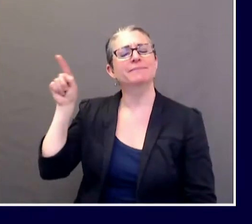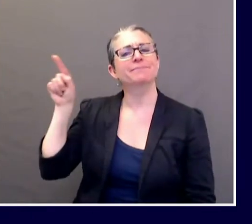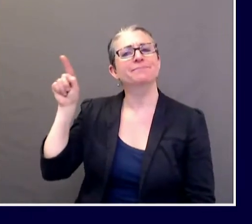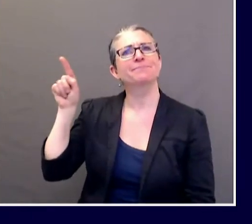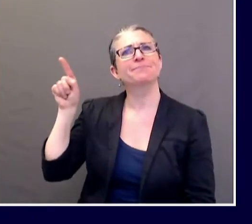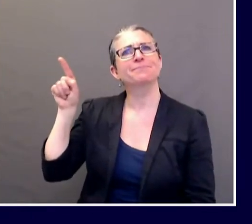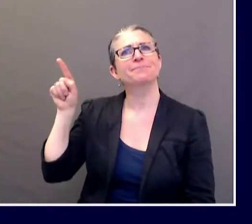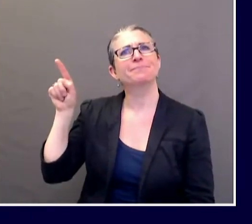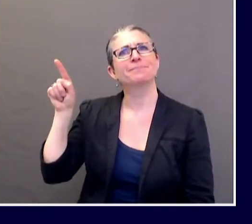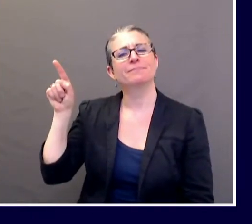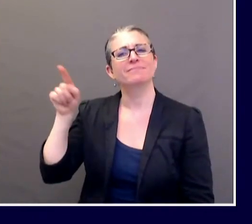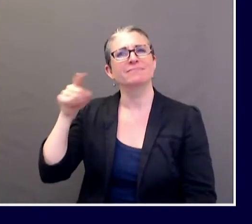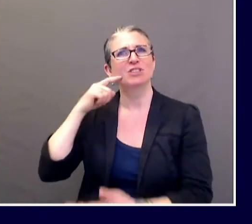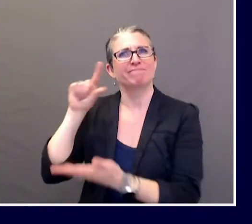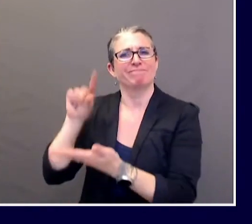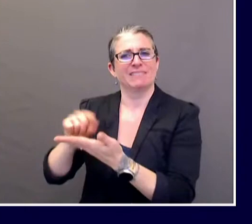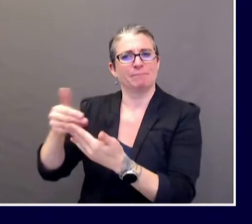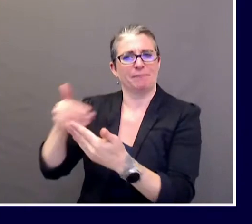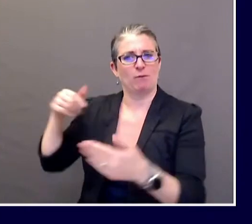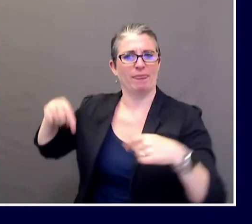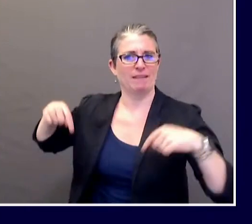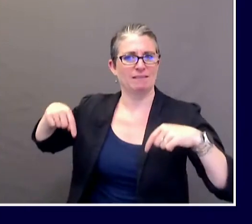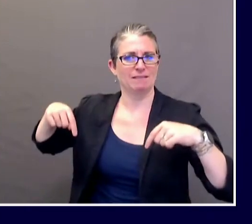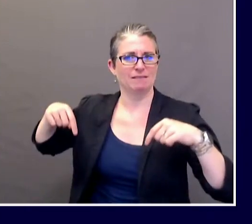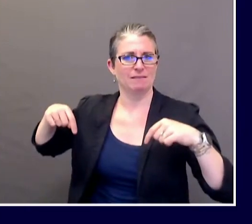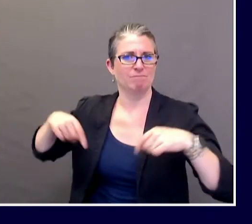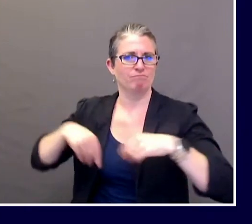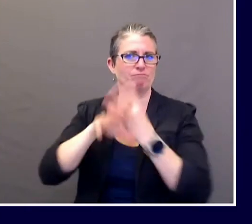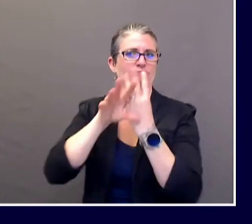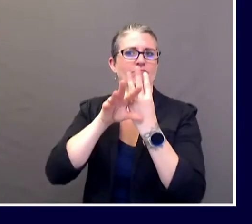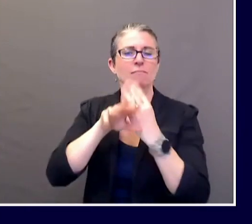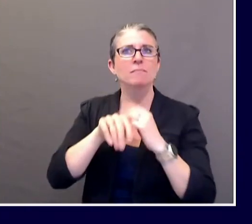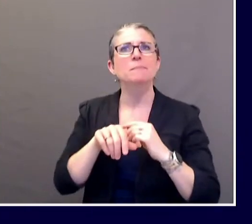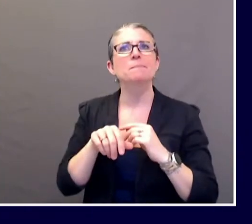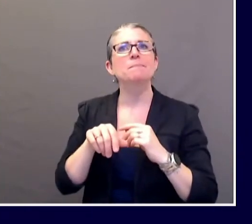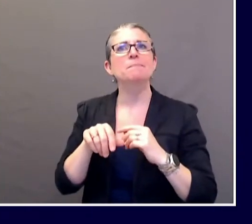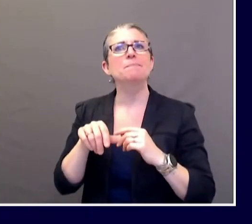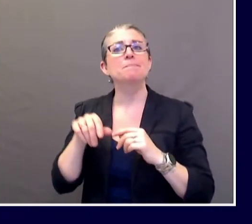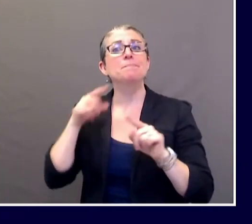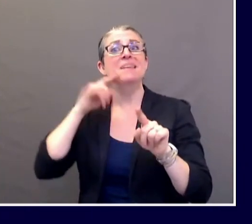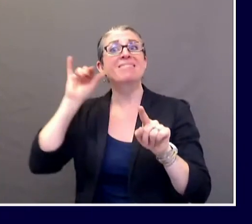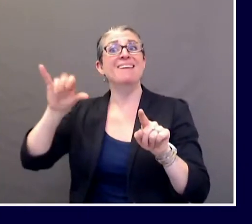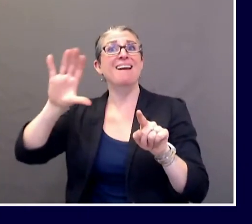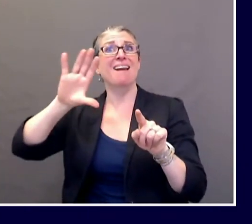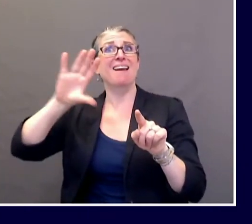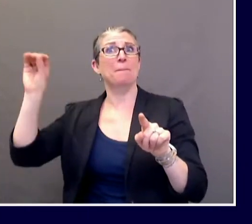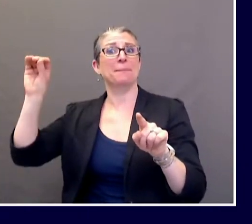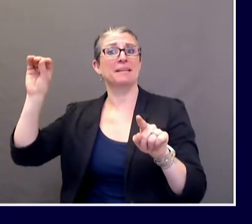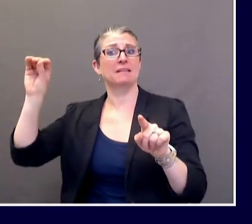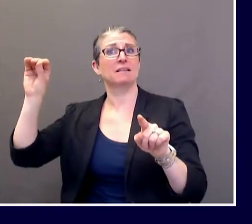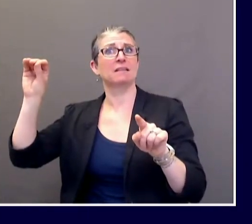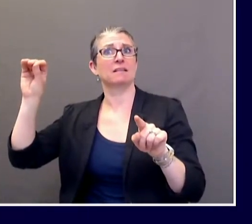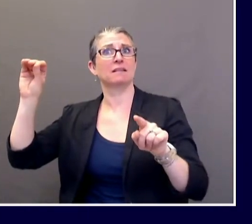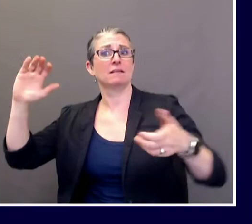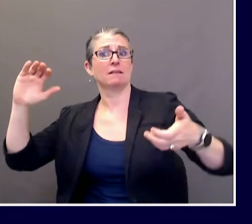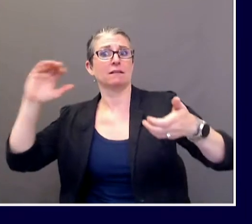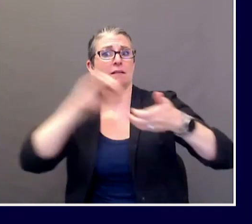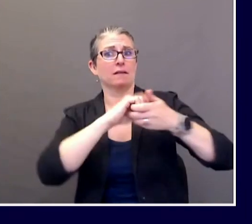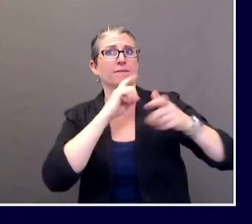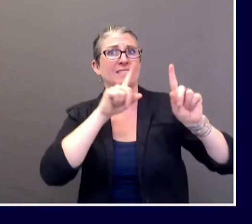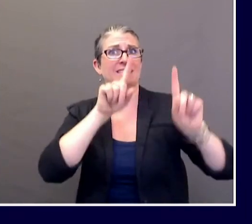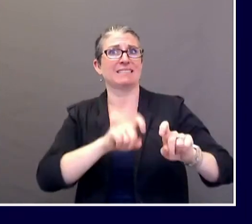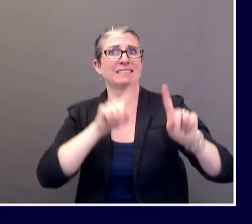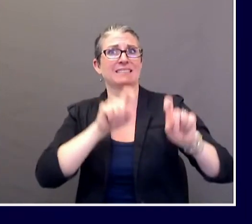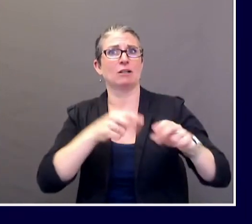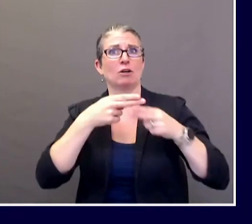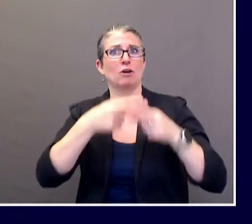It says that that Ginkgo provides training, labs, and staff. Does that mean somebody in the school is trained, like a nurse, to do